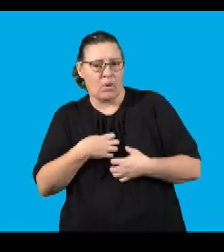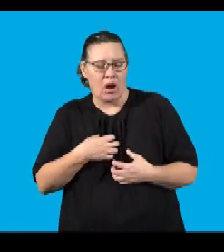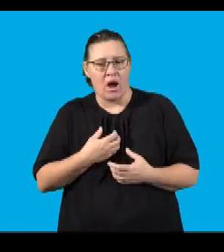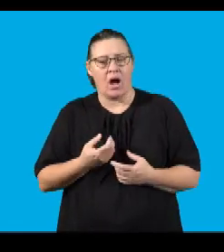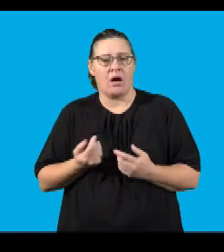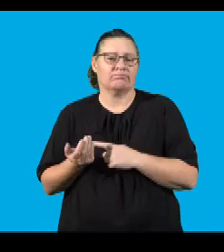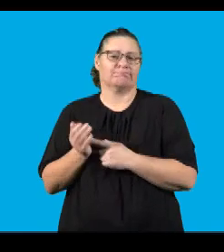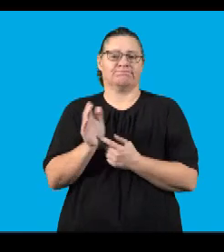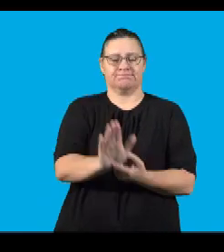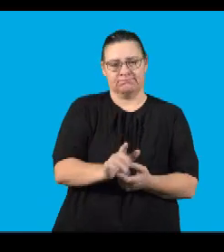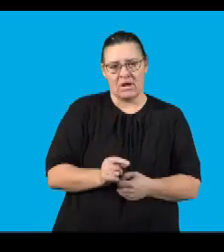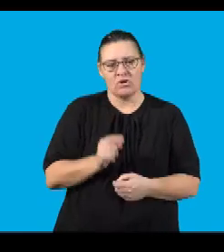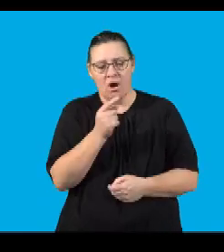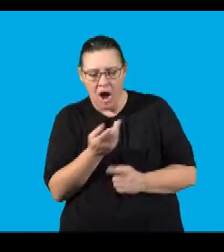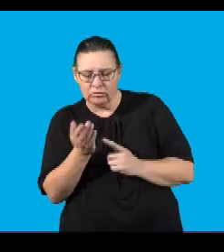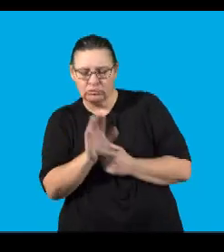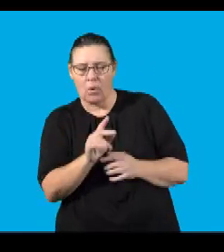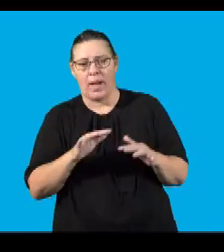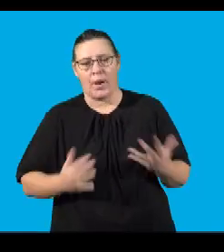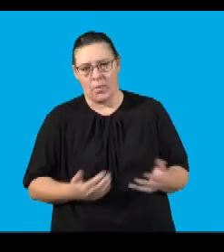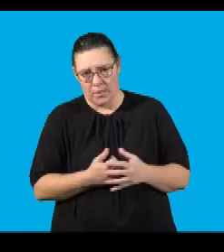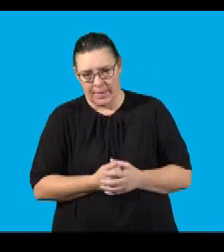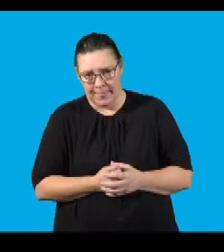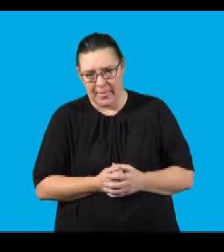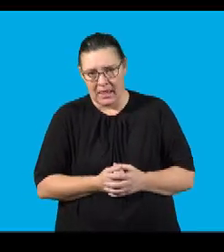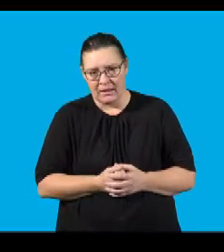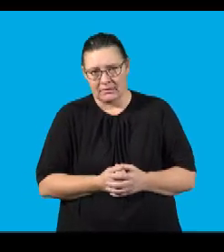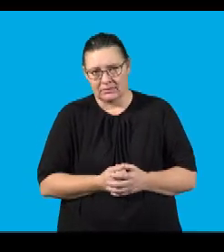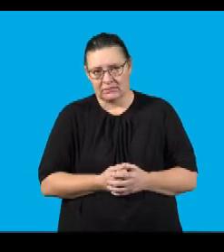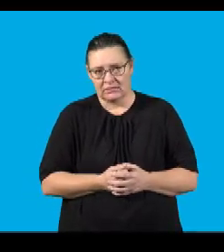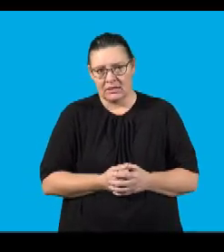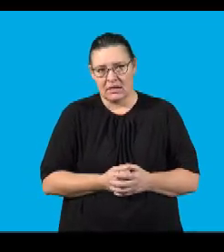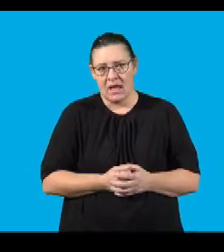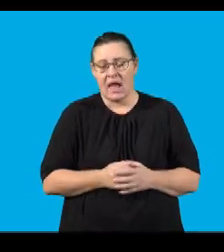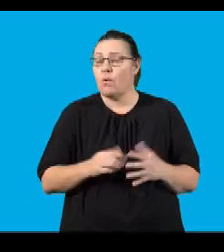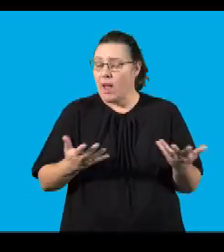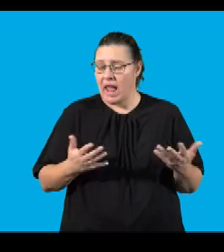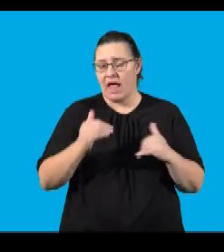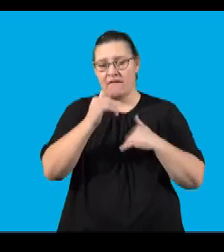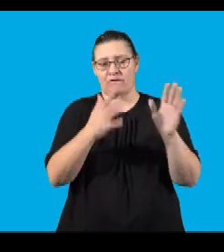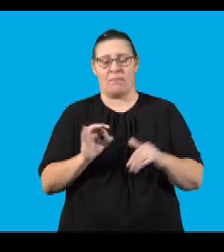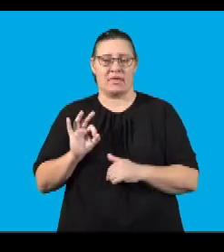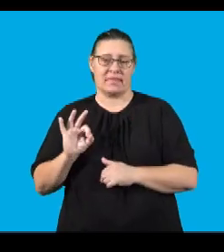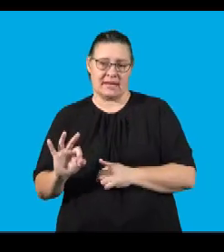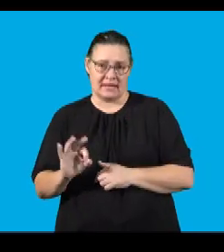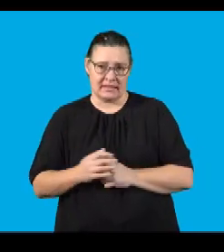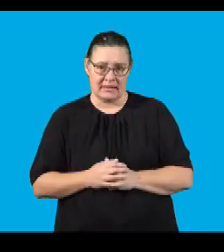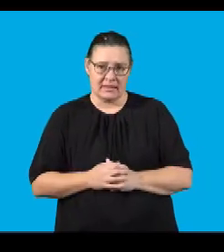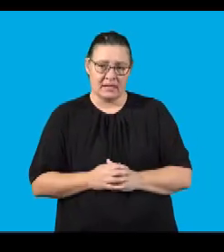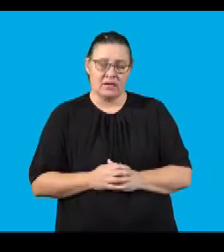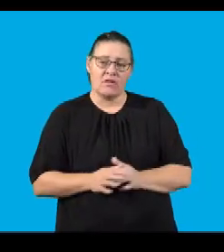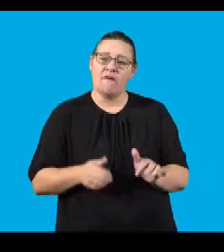feeling, and the question asks you how it is conveyed, how it is shown in frame 3 specifically. Follow the instructions